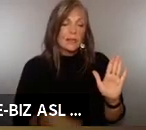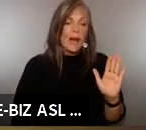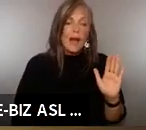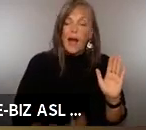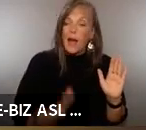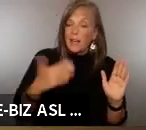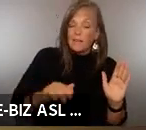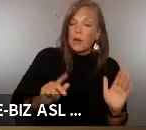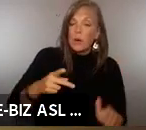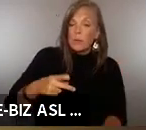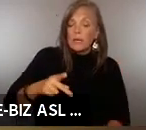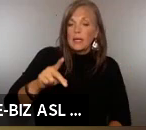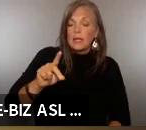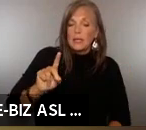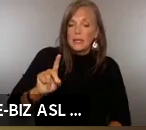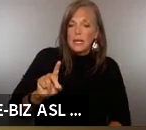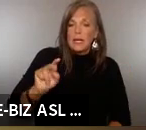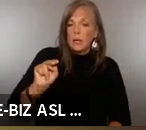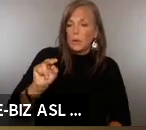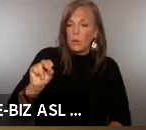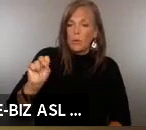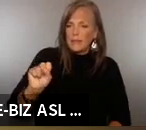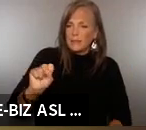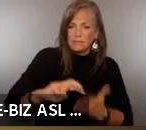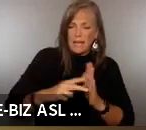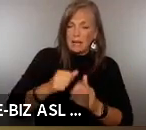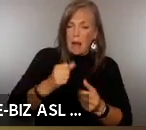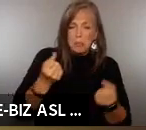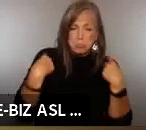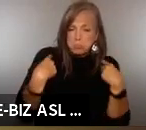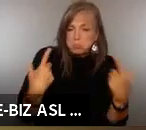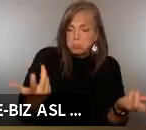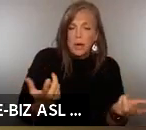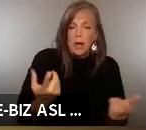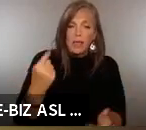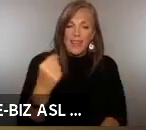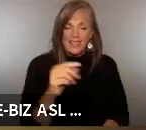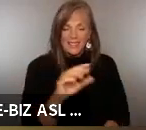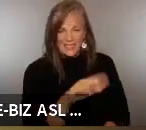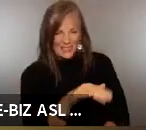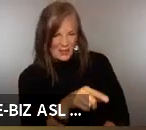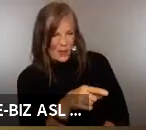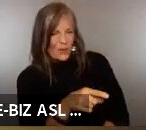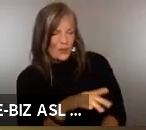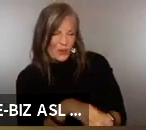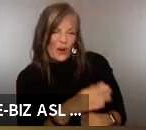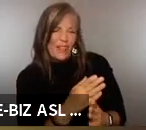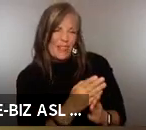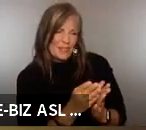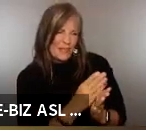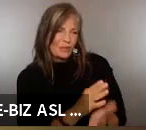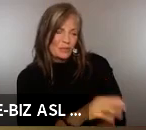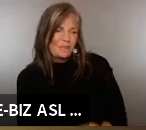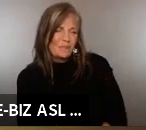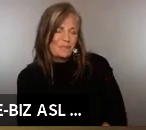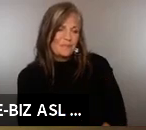was. And so last year, somebody's like, oh, yeah, yes, you're on the spectrum. I'm like,